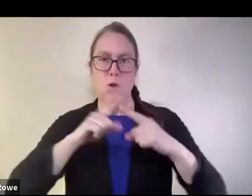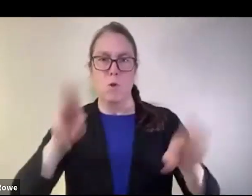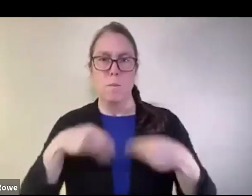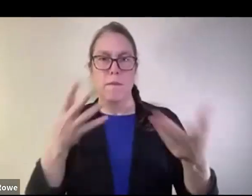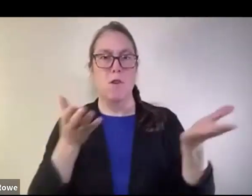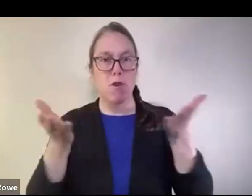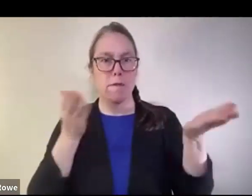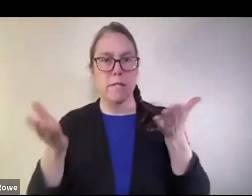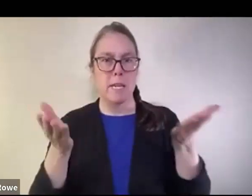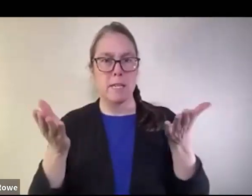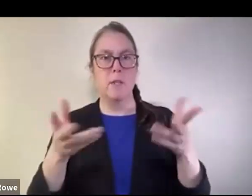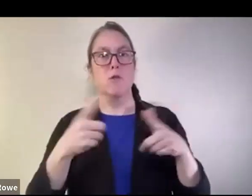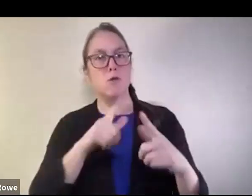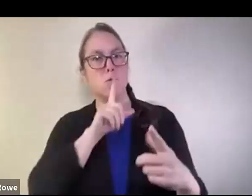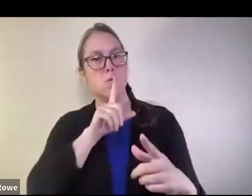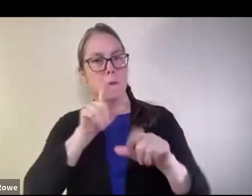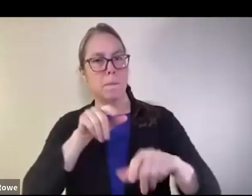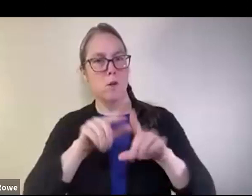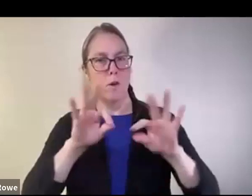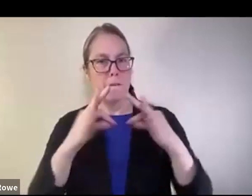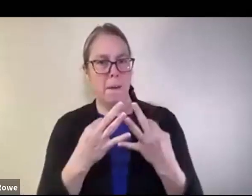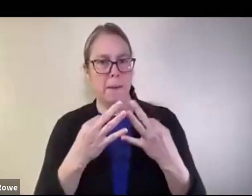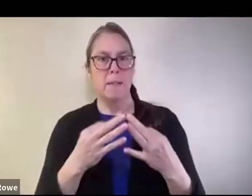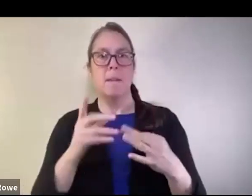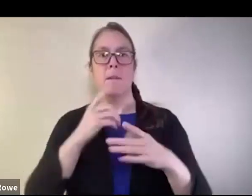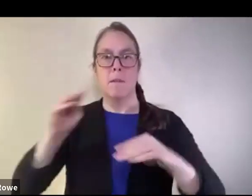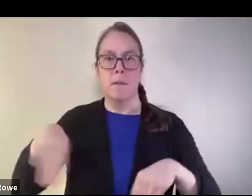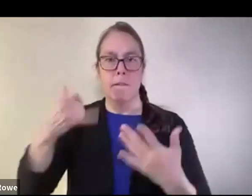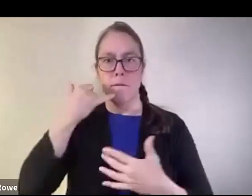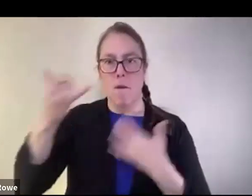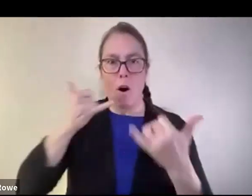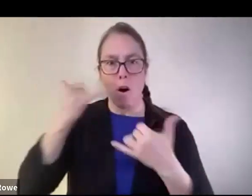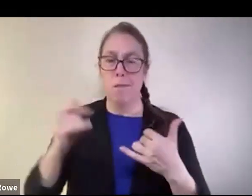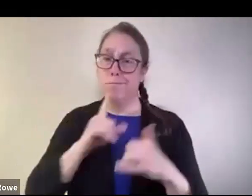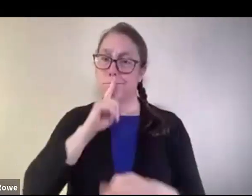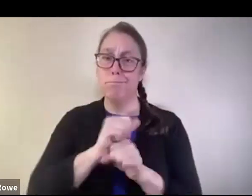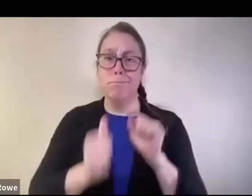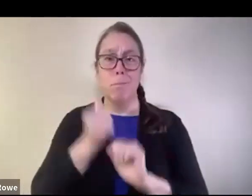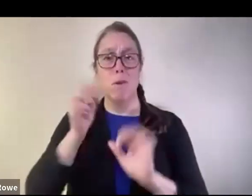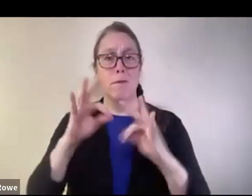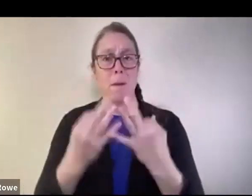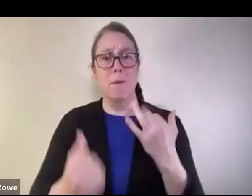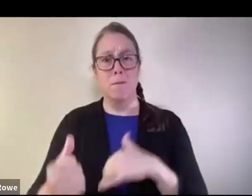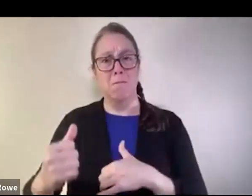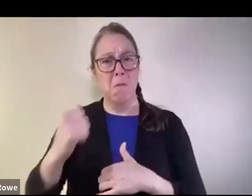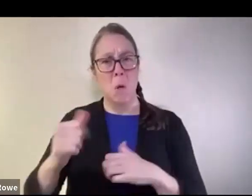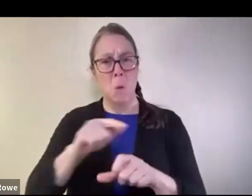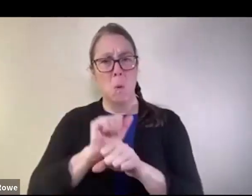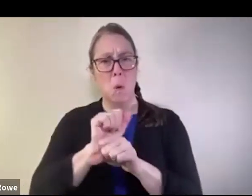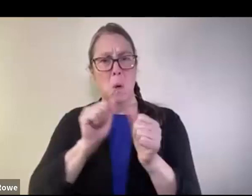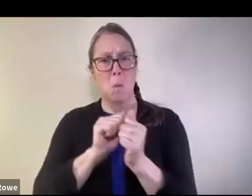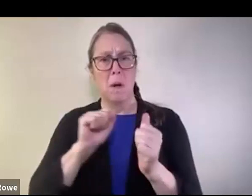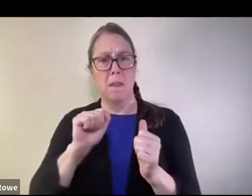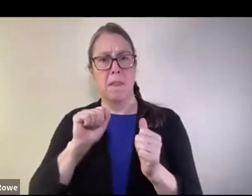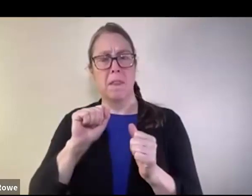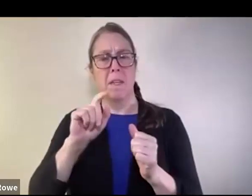general. Most families I work with refuse to even use TWC VRS because of their